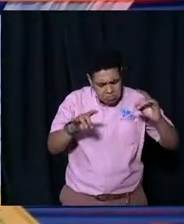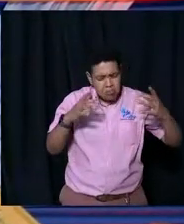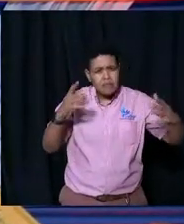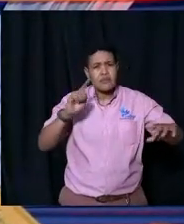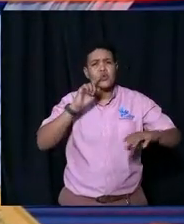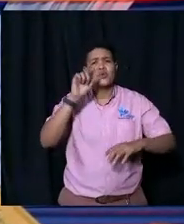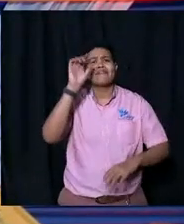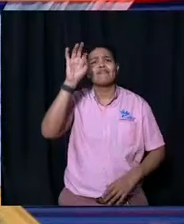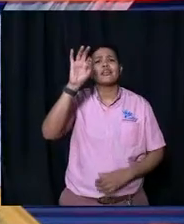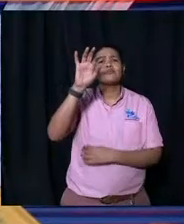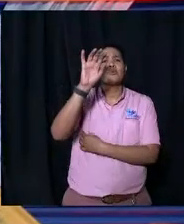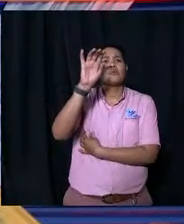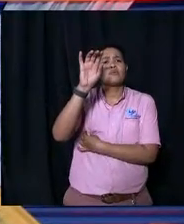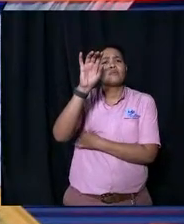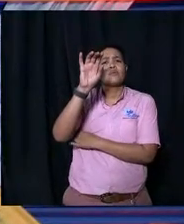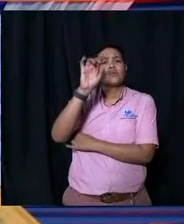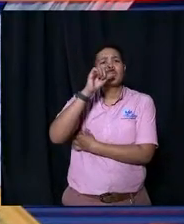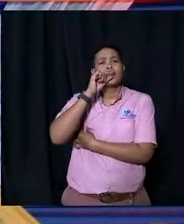or Twitter at the